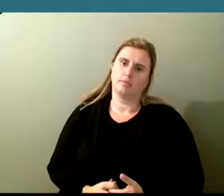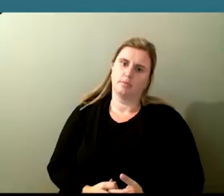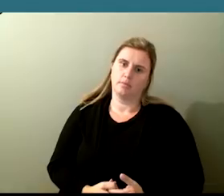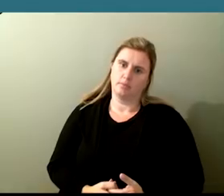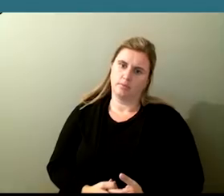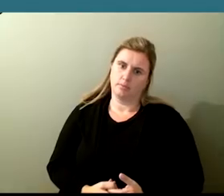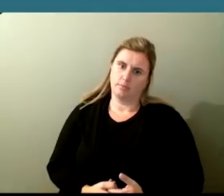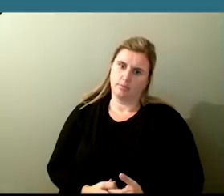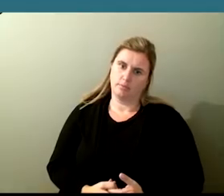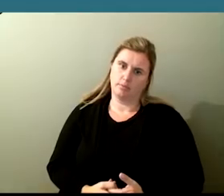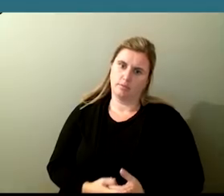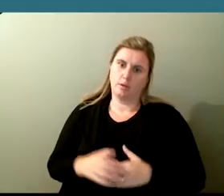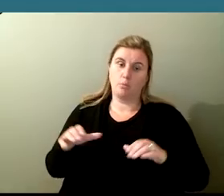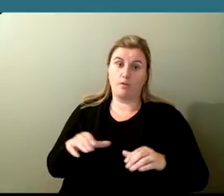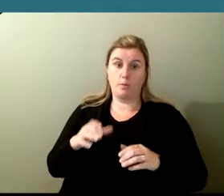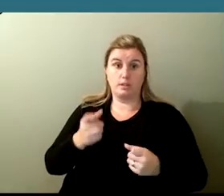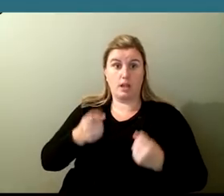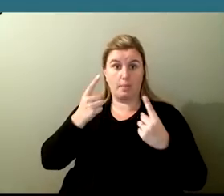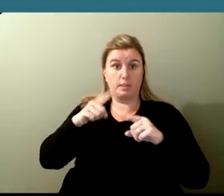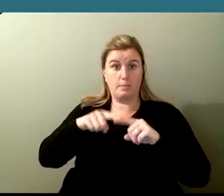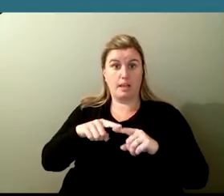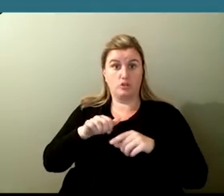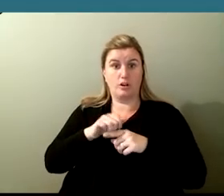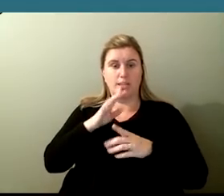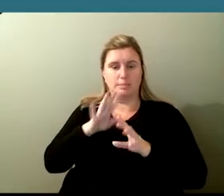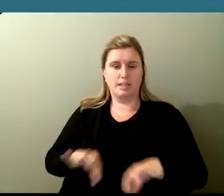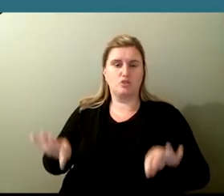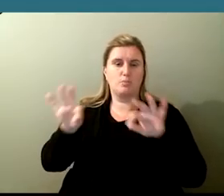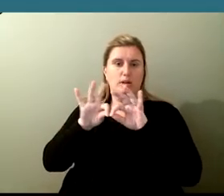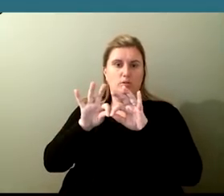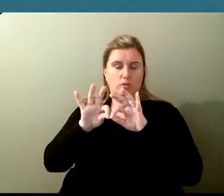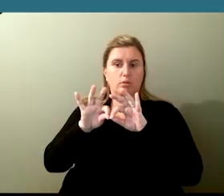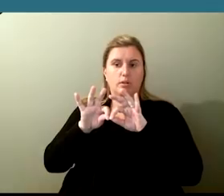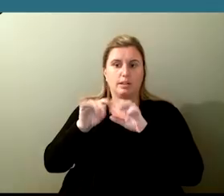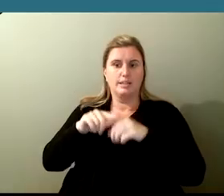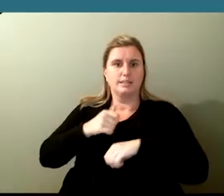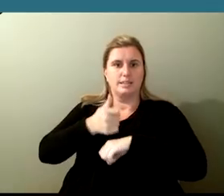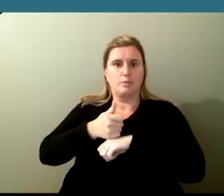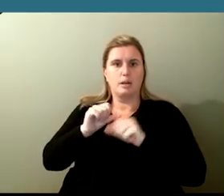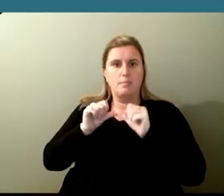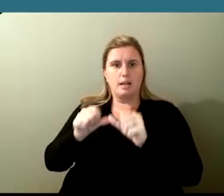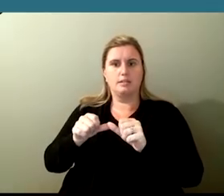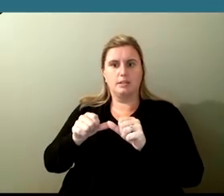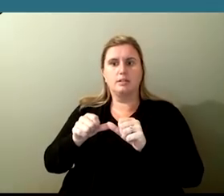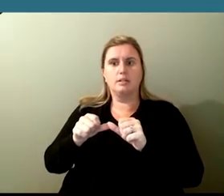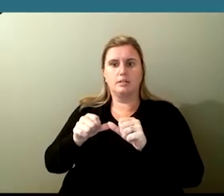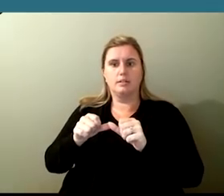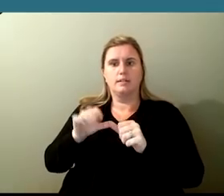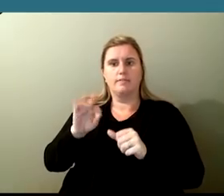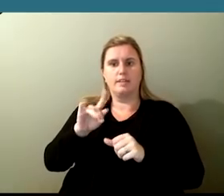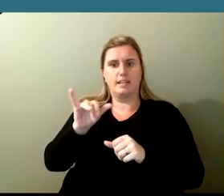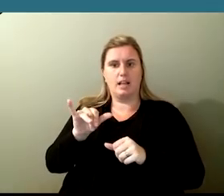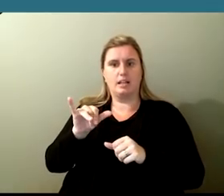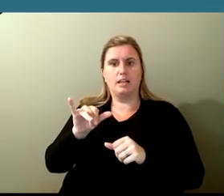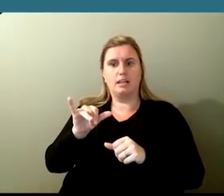So performance and competency-based training has been instrumental in establishing and maintaining high procedural fidelity among individuals.